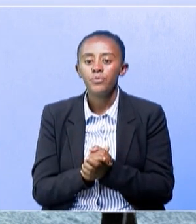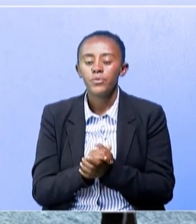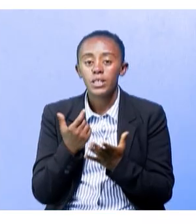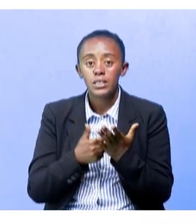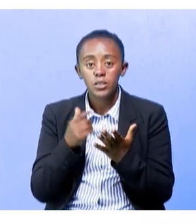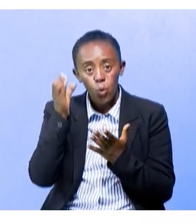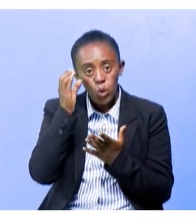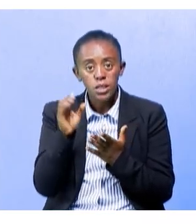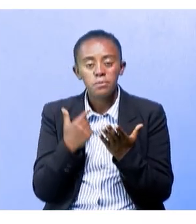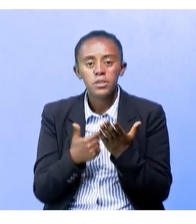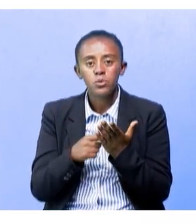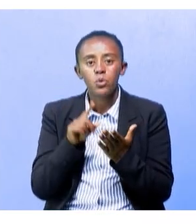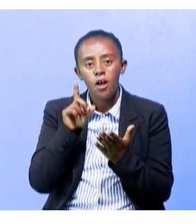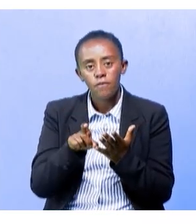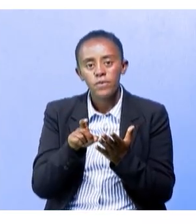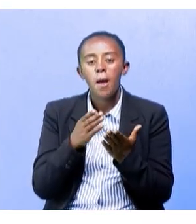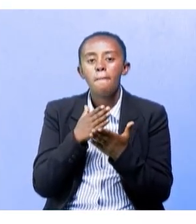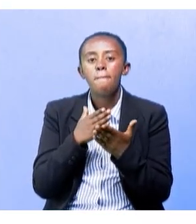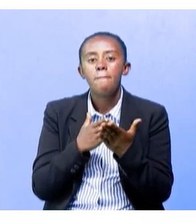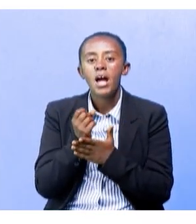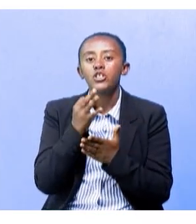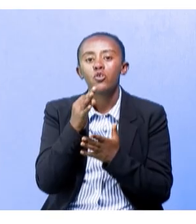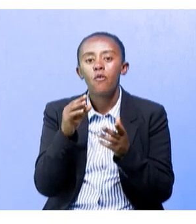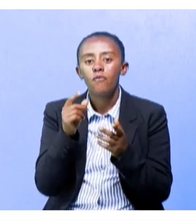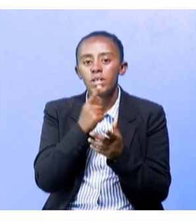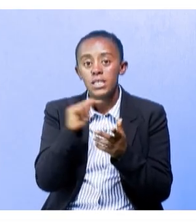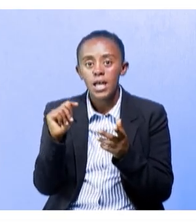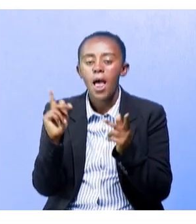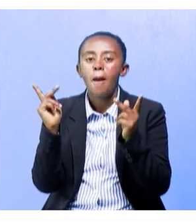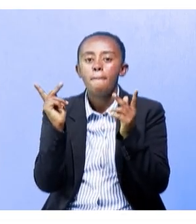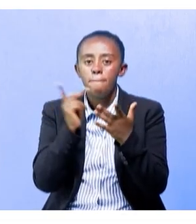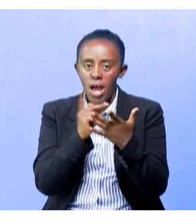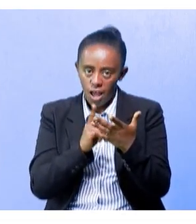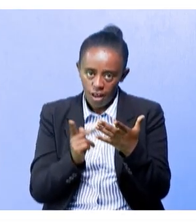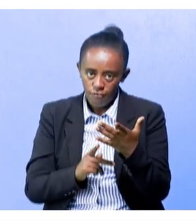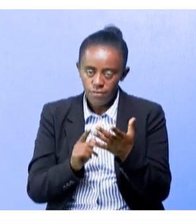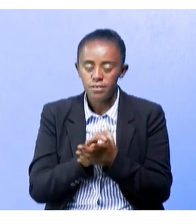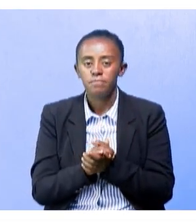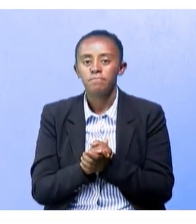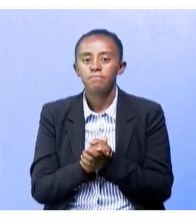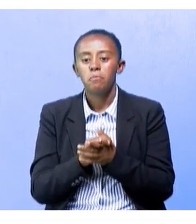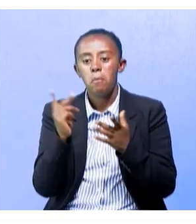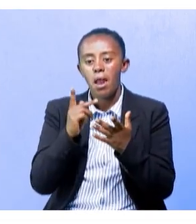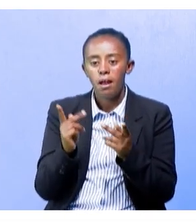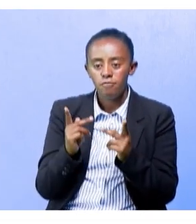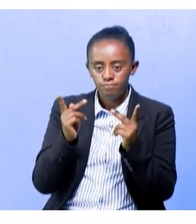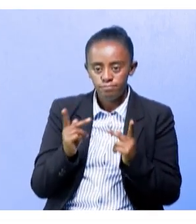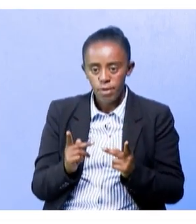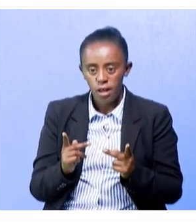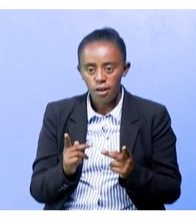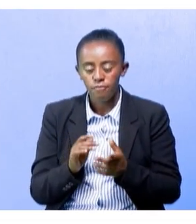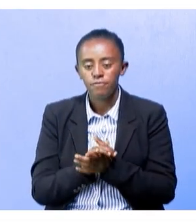concept, we have to say something about parts of the paragraphs. Parts of the paragraph.